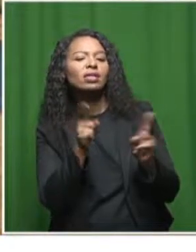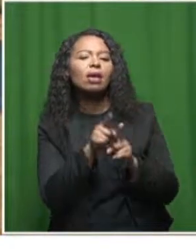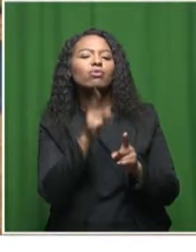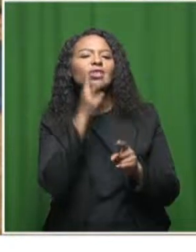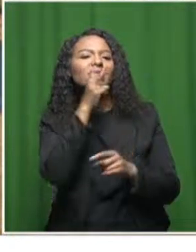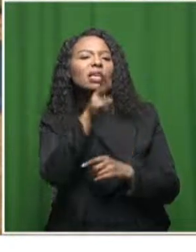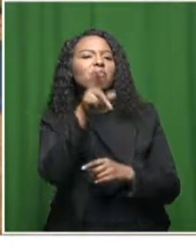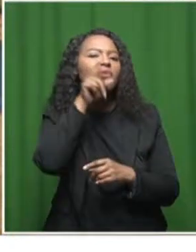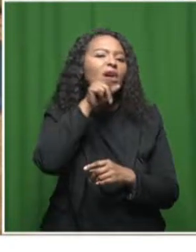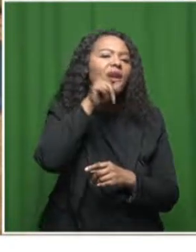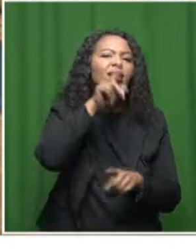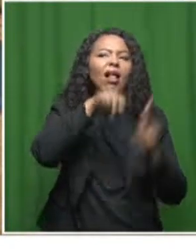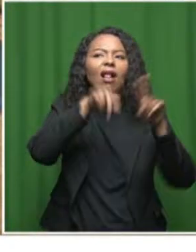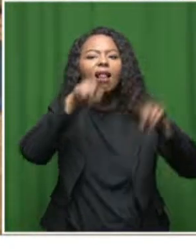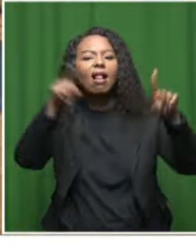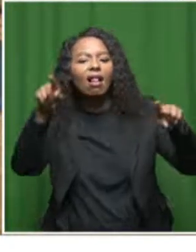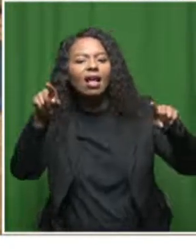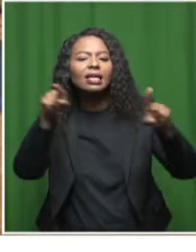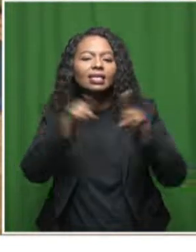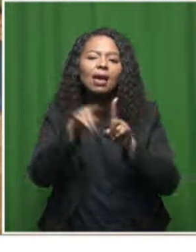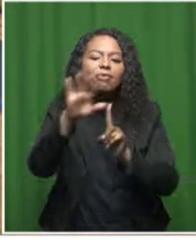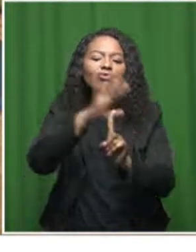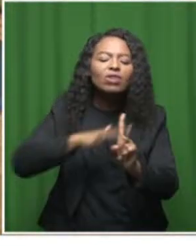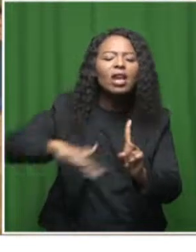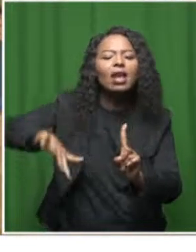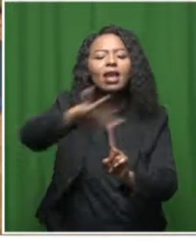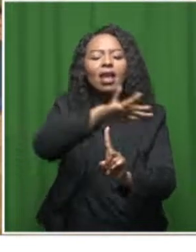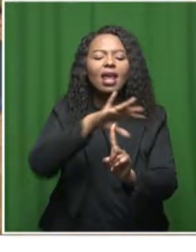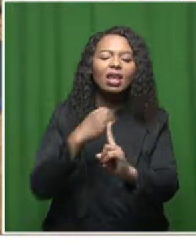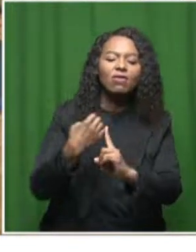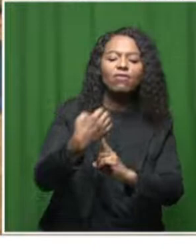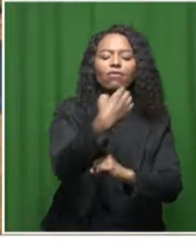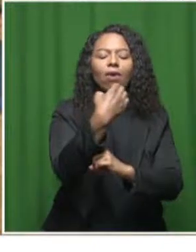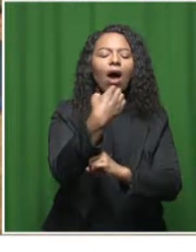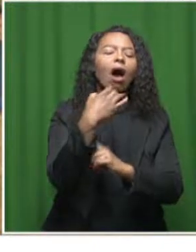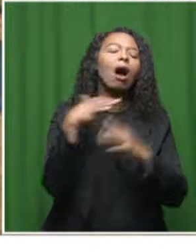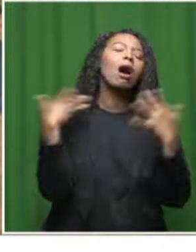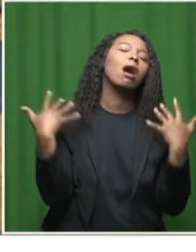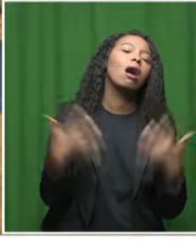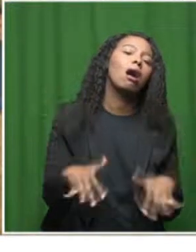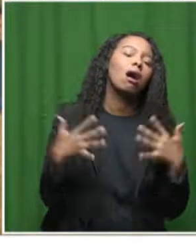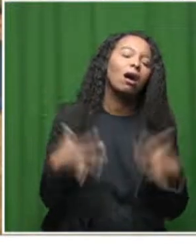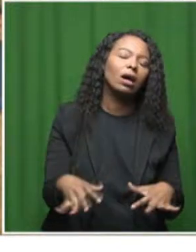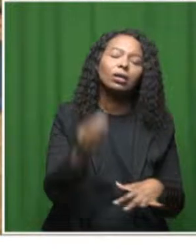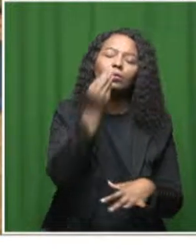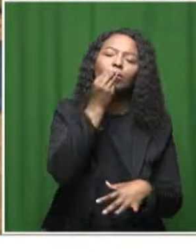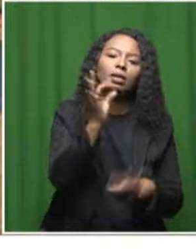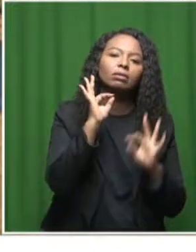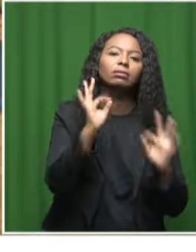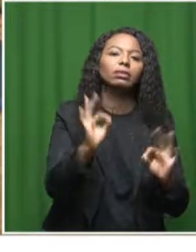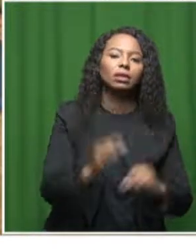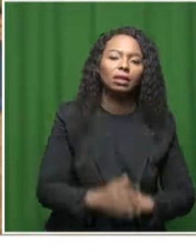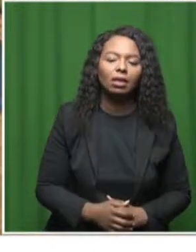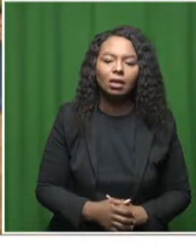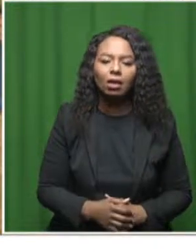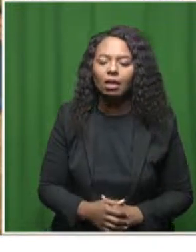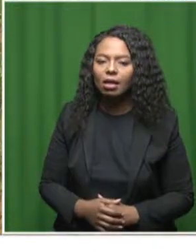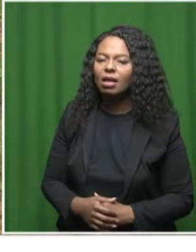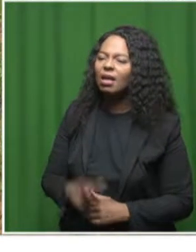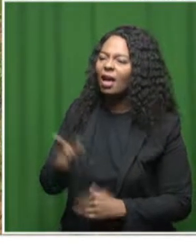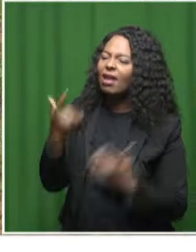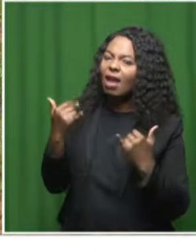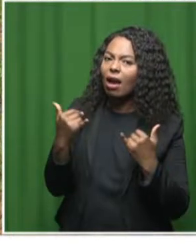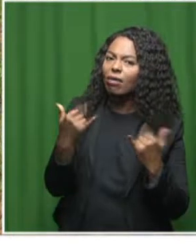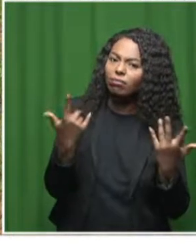an ecosystem that's actually quite rare. Mm-hmm. What are the numbers saying in terms of,